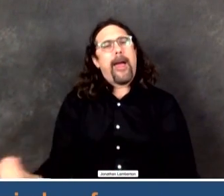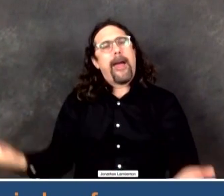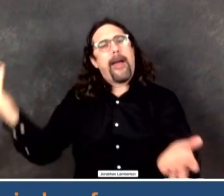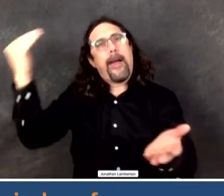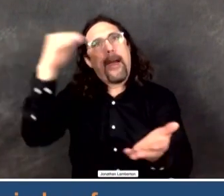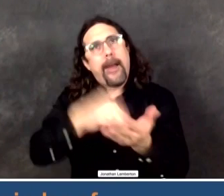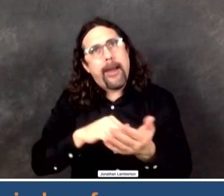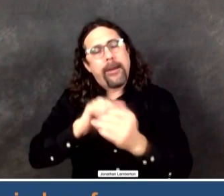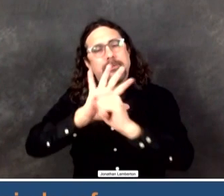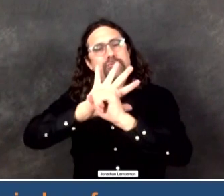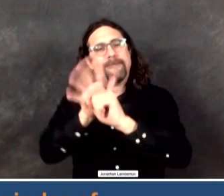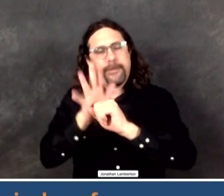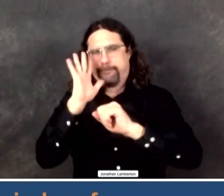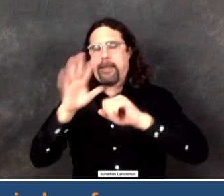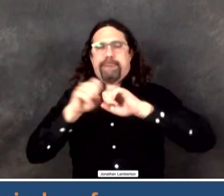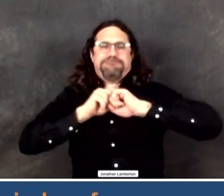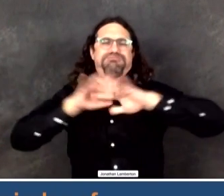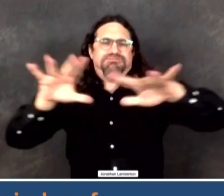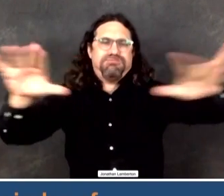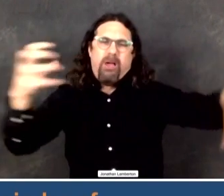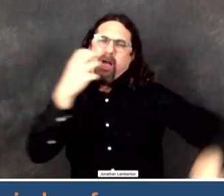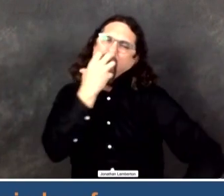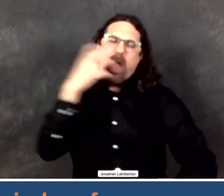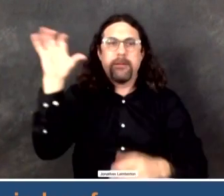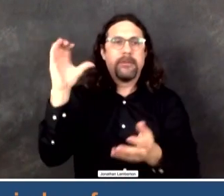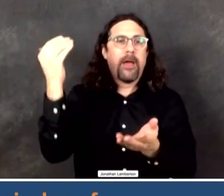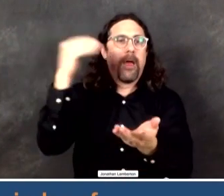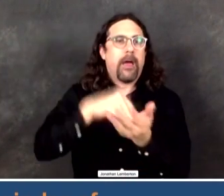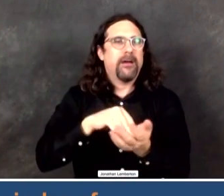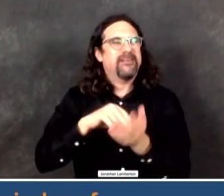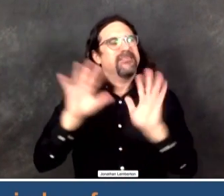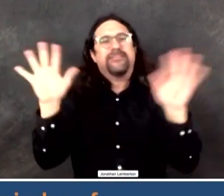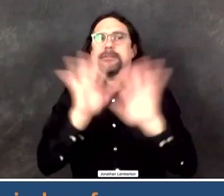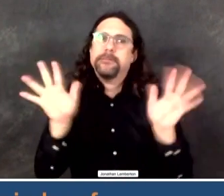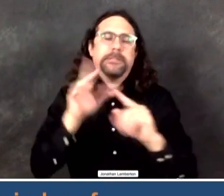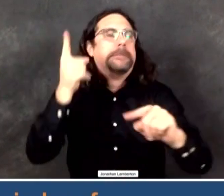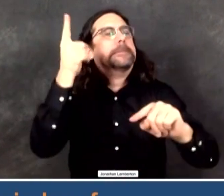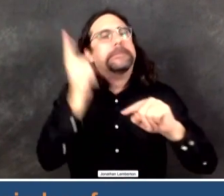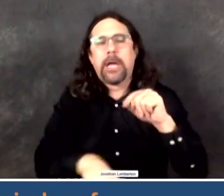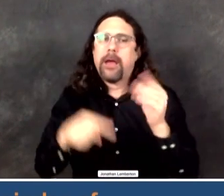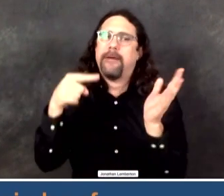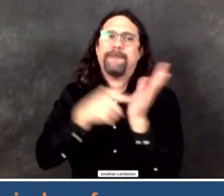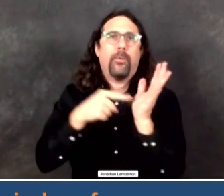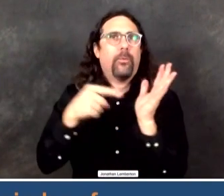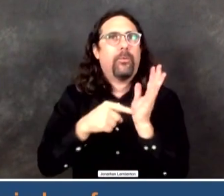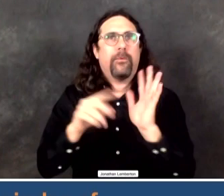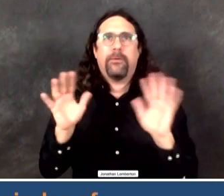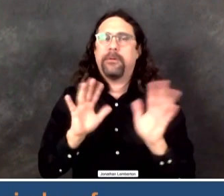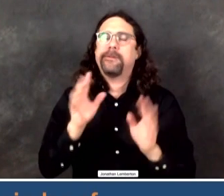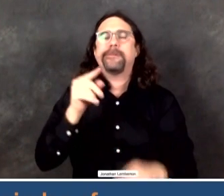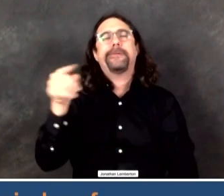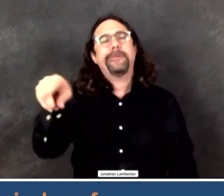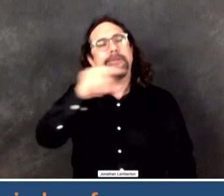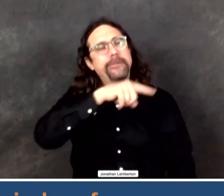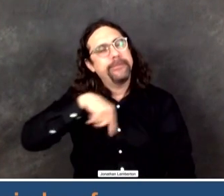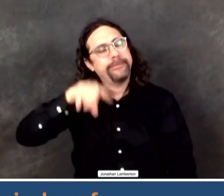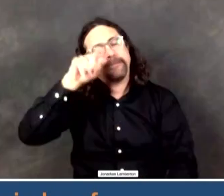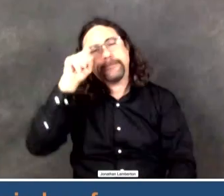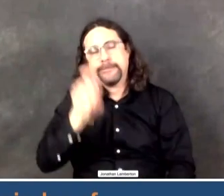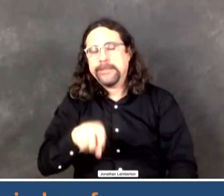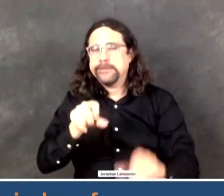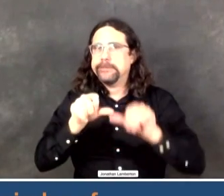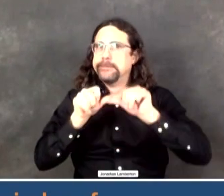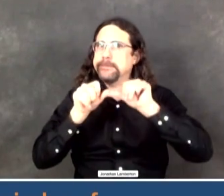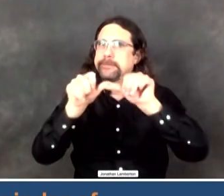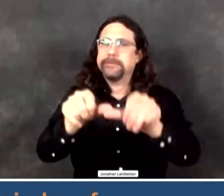we have to be cautious, we have to be smart about the moves we make, and we can never get in a situation where